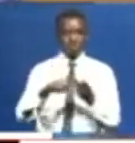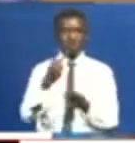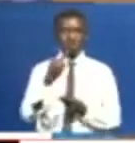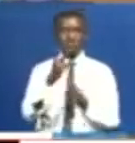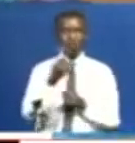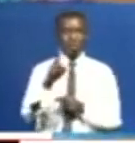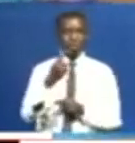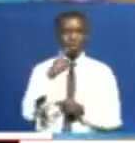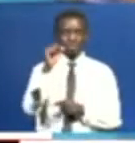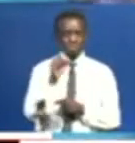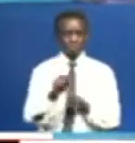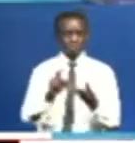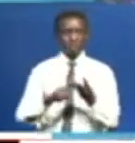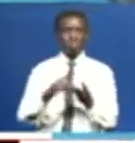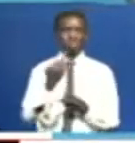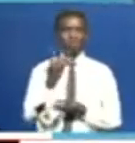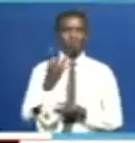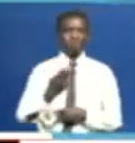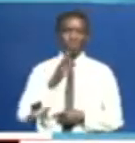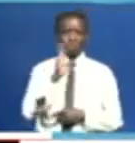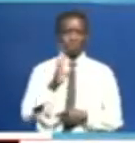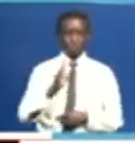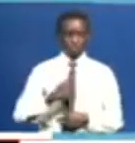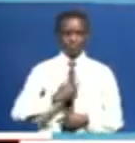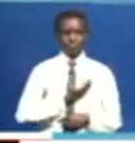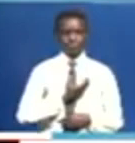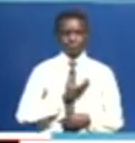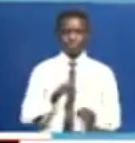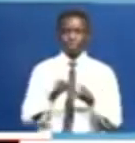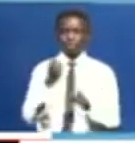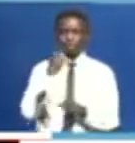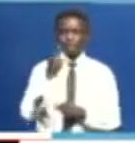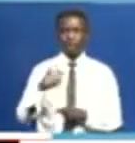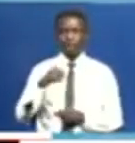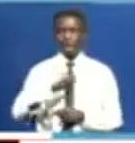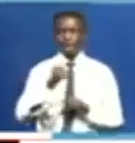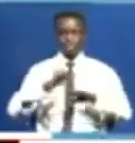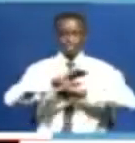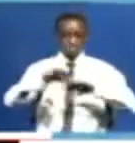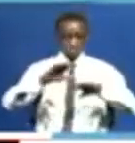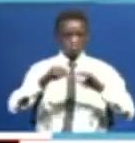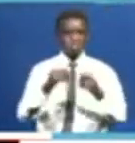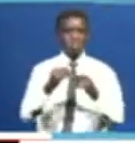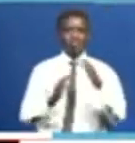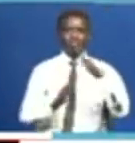and 34 bronze medals. Meanwhile, Super Marlins Swim Club and Dashing Dolphins Swim Club won the men